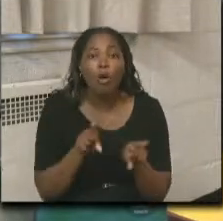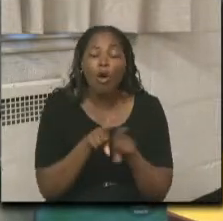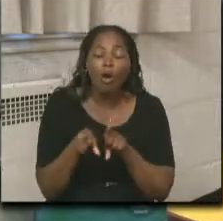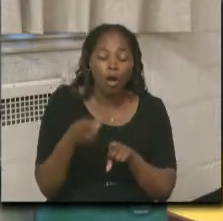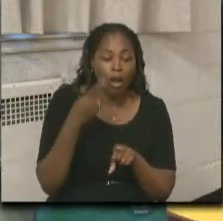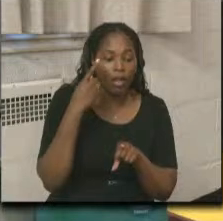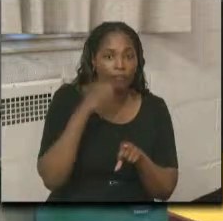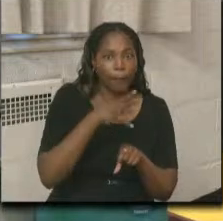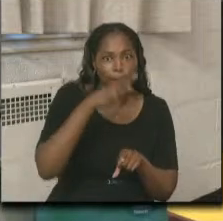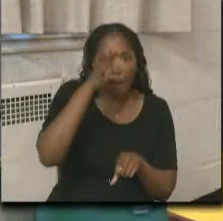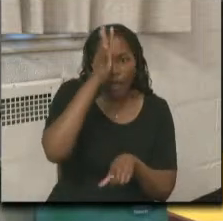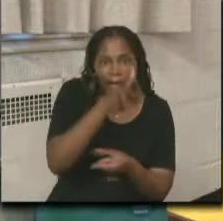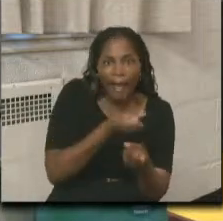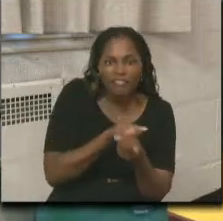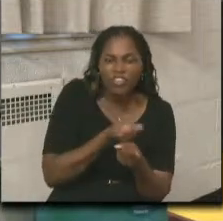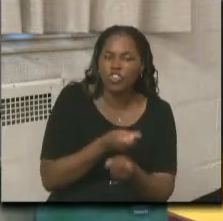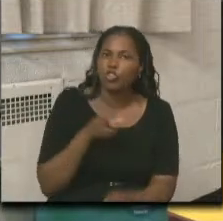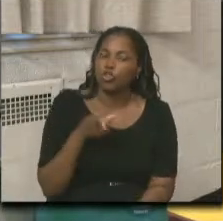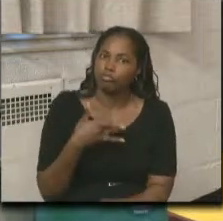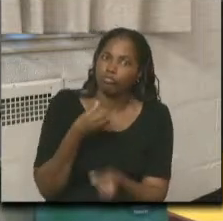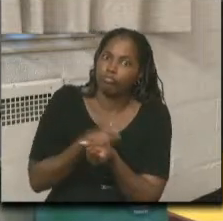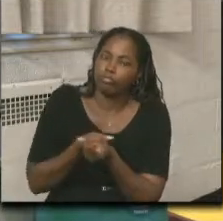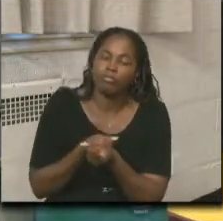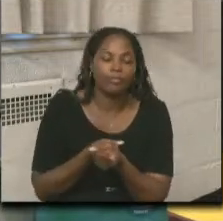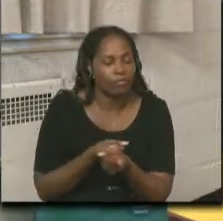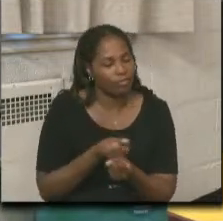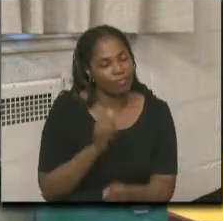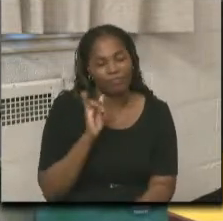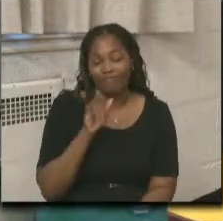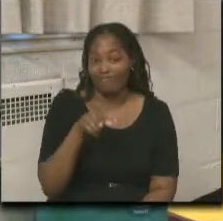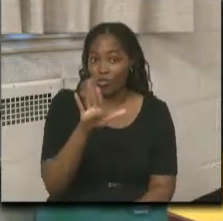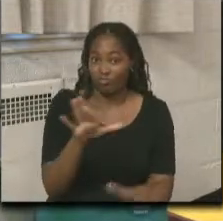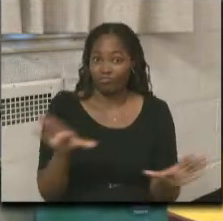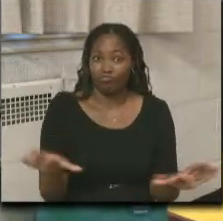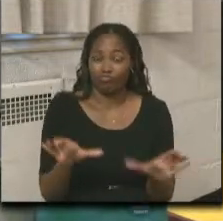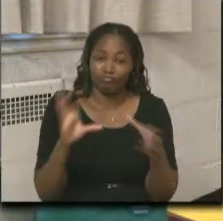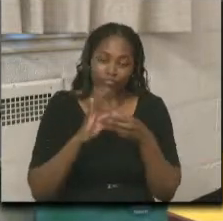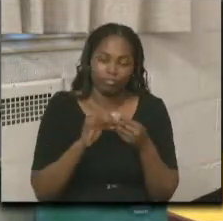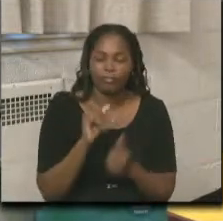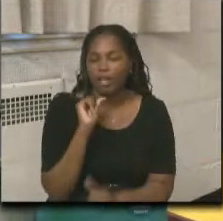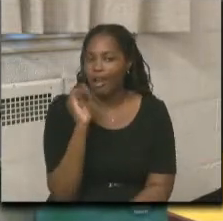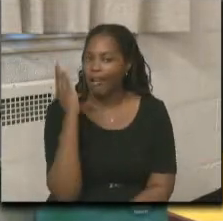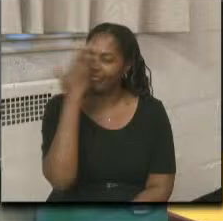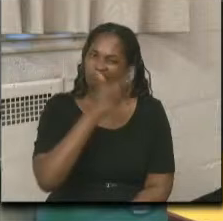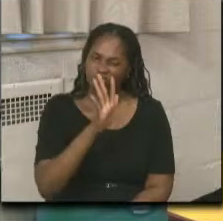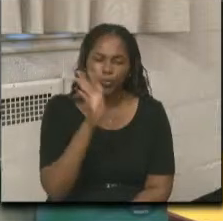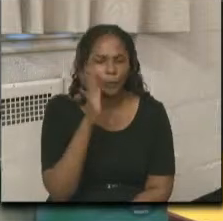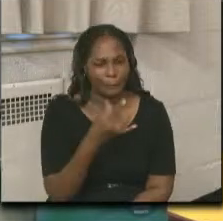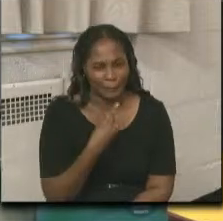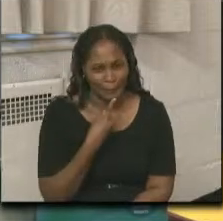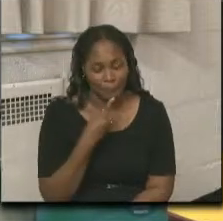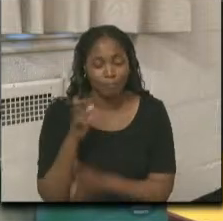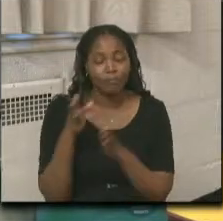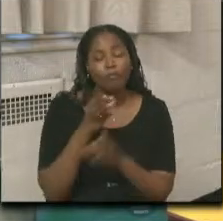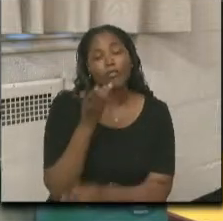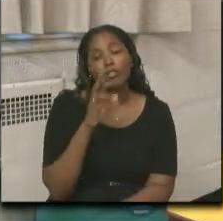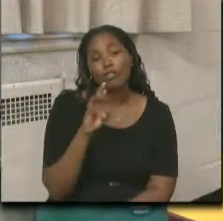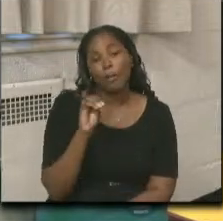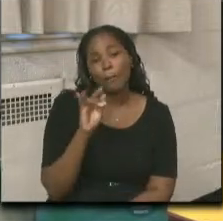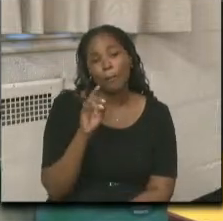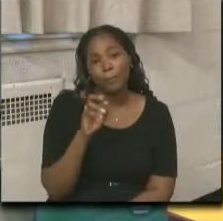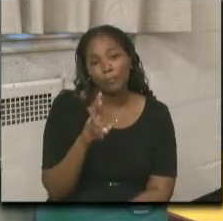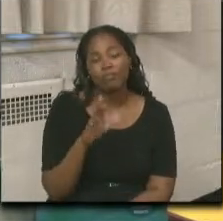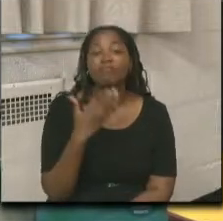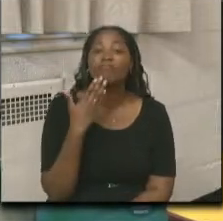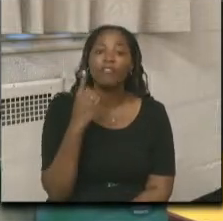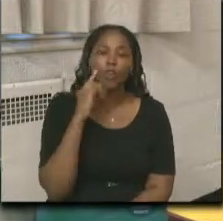board. That does not go unseen or unheard, and you will sorely be missed for that. Dr. Miller, thank you for your